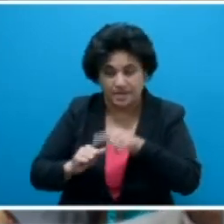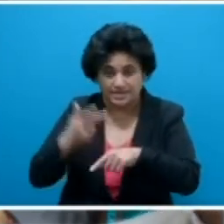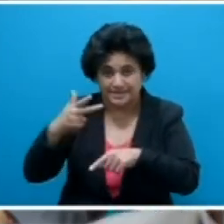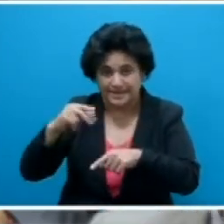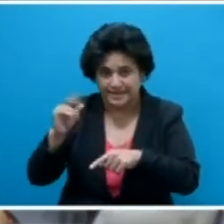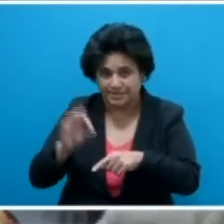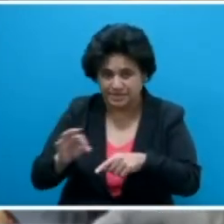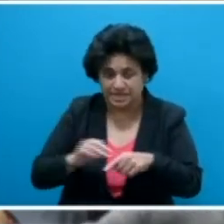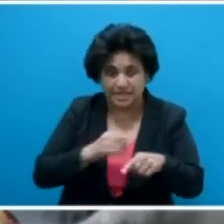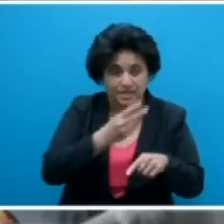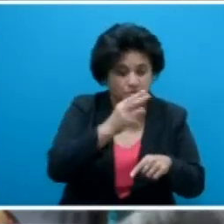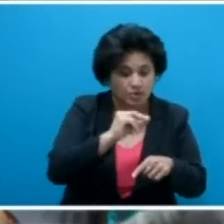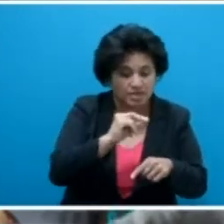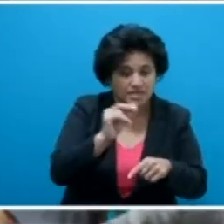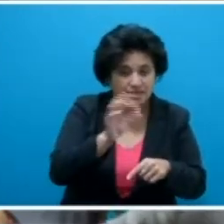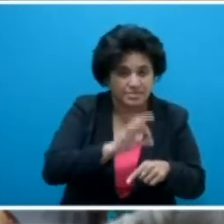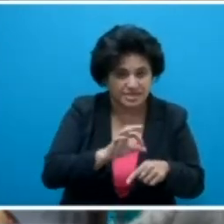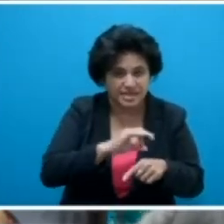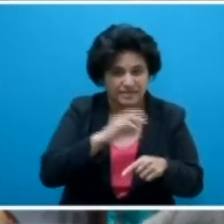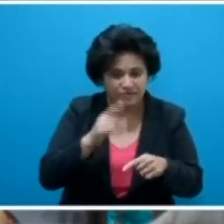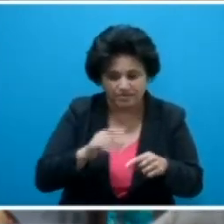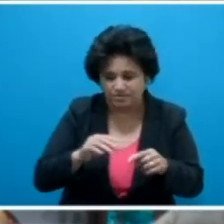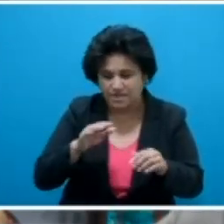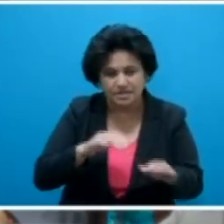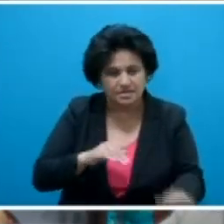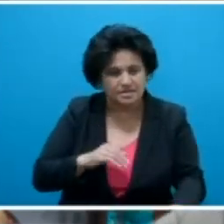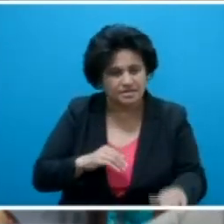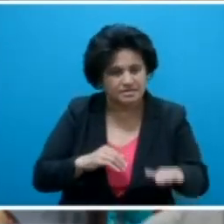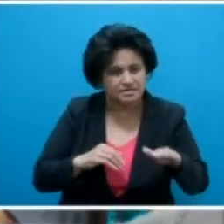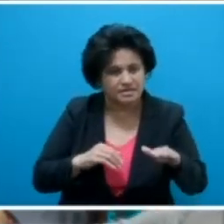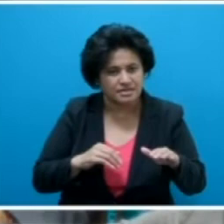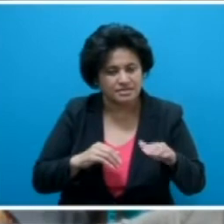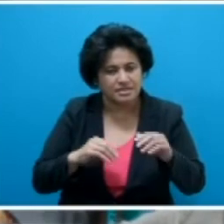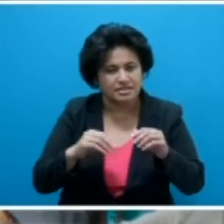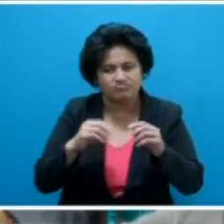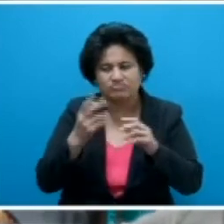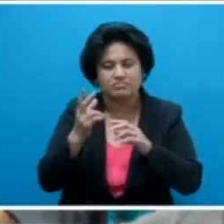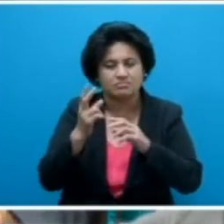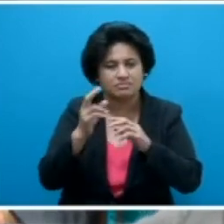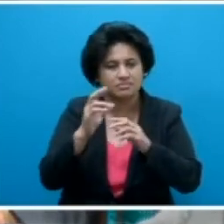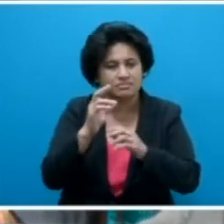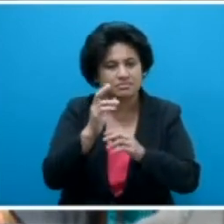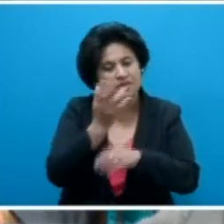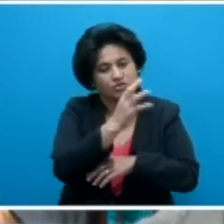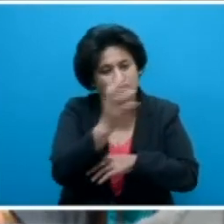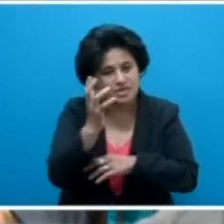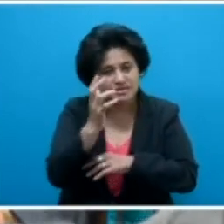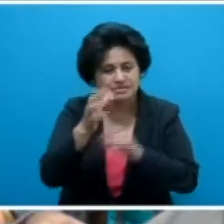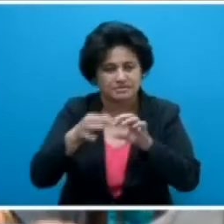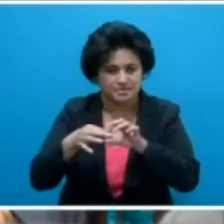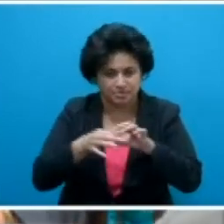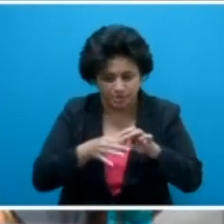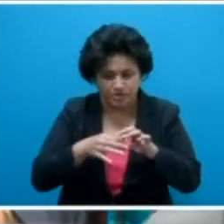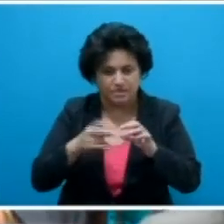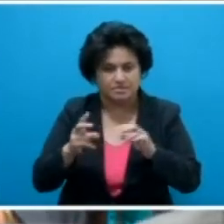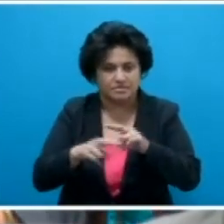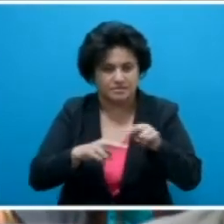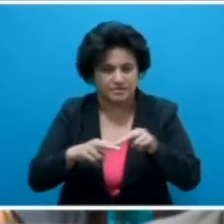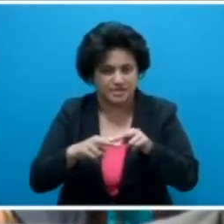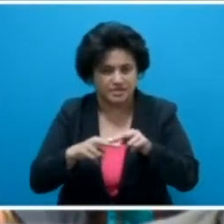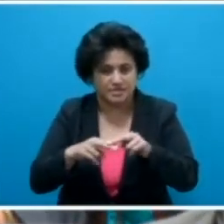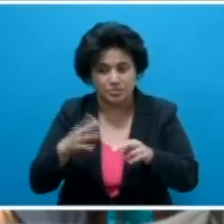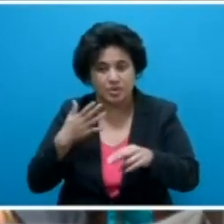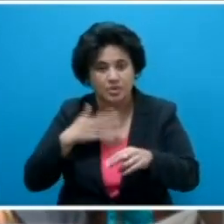planted were native trees, apart from fruit and ornamental trees. The ultimate intention is to protect our native